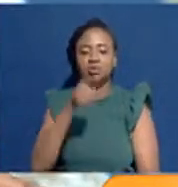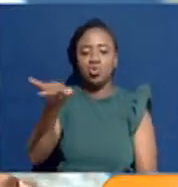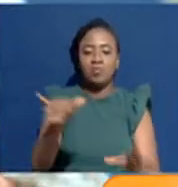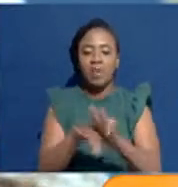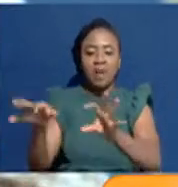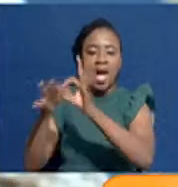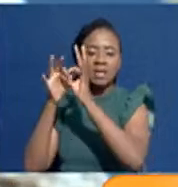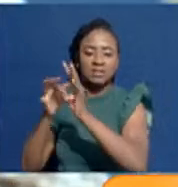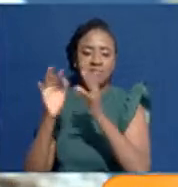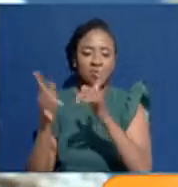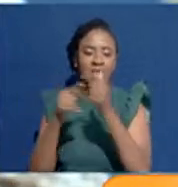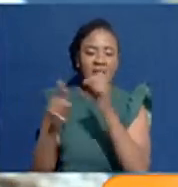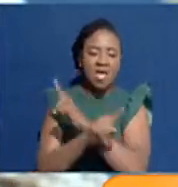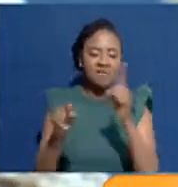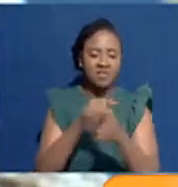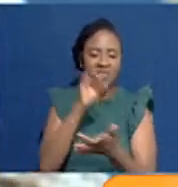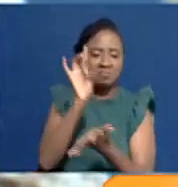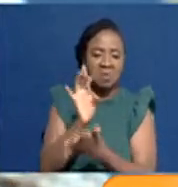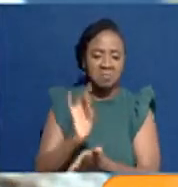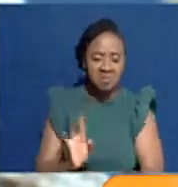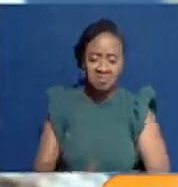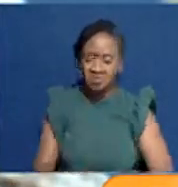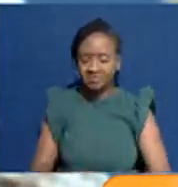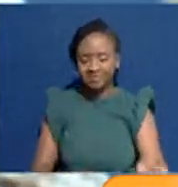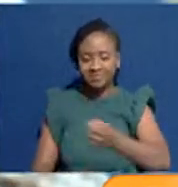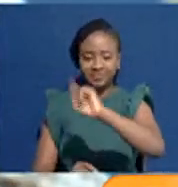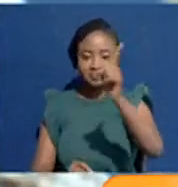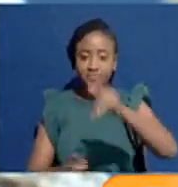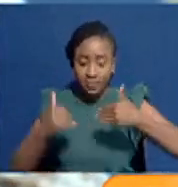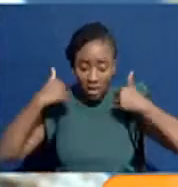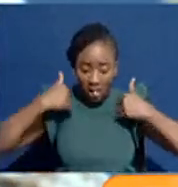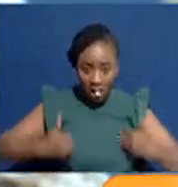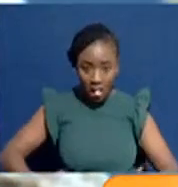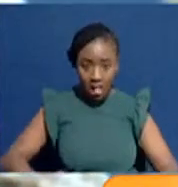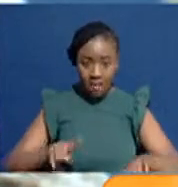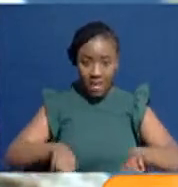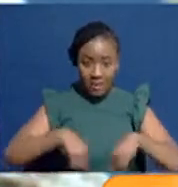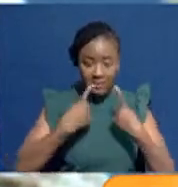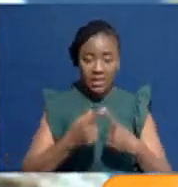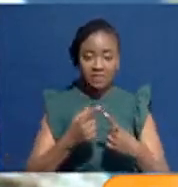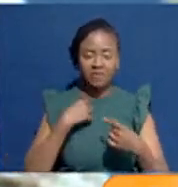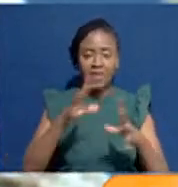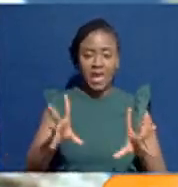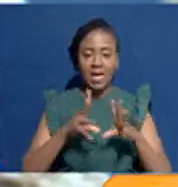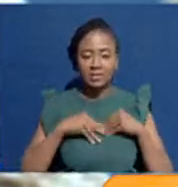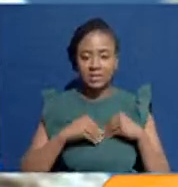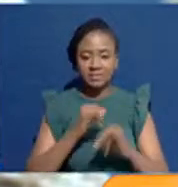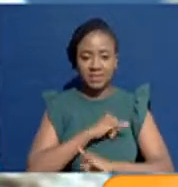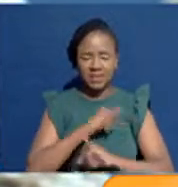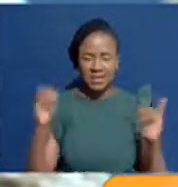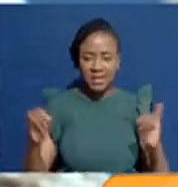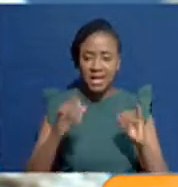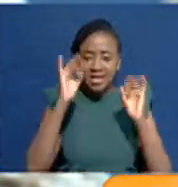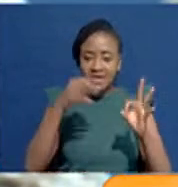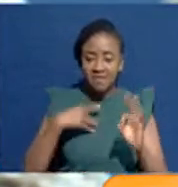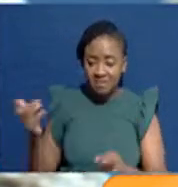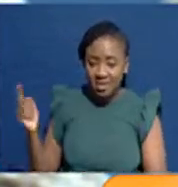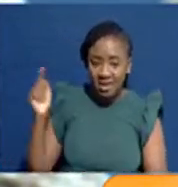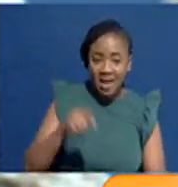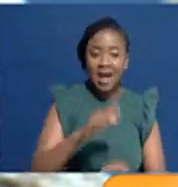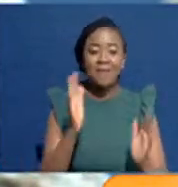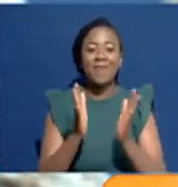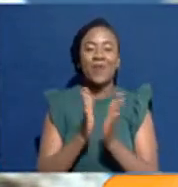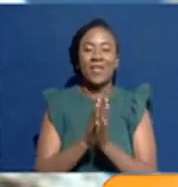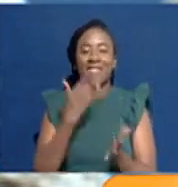that you have said because it's Azimio. I have said on this show that personally, I accept that it doesn't matter if I came with a letter from Jesus